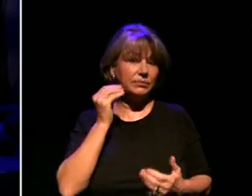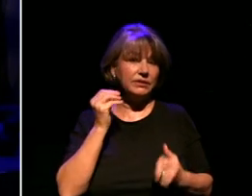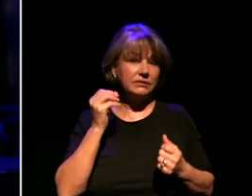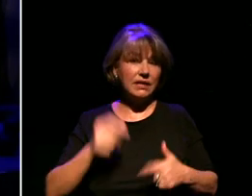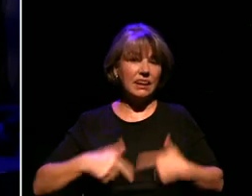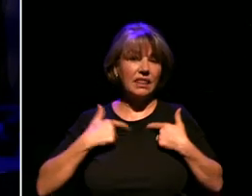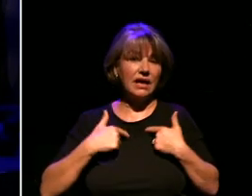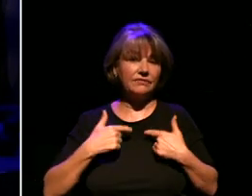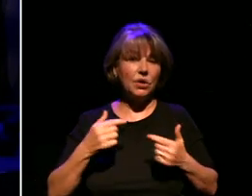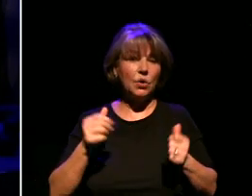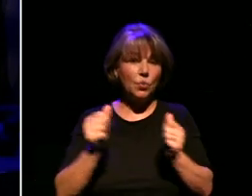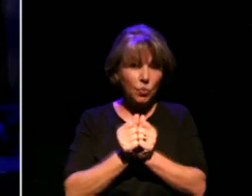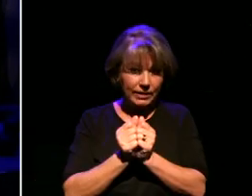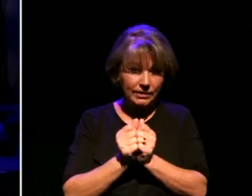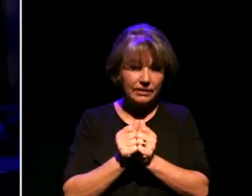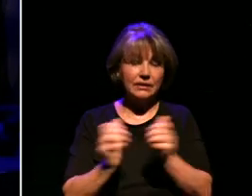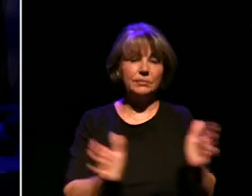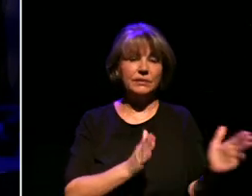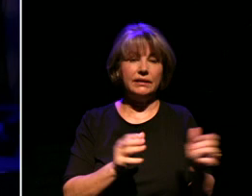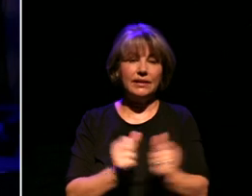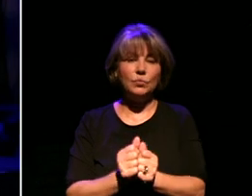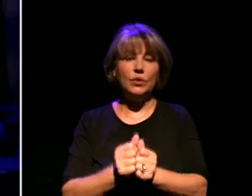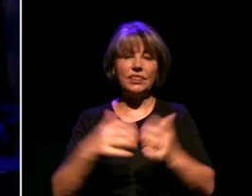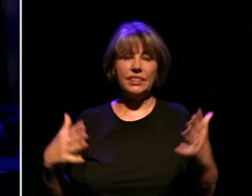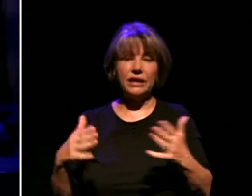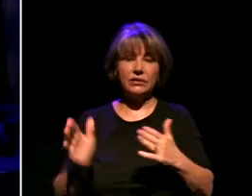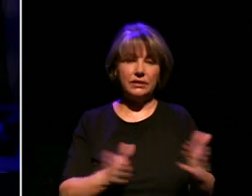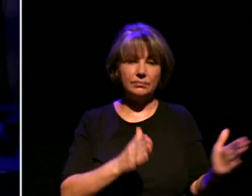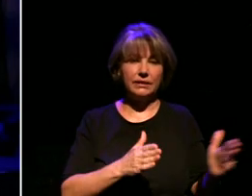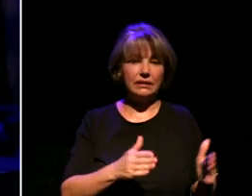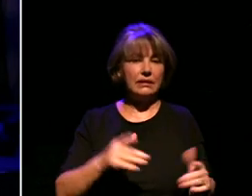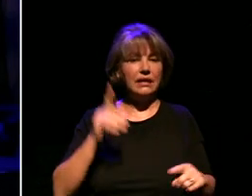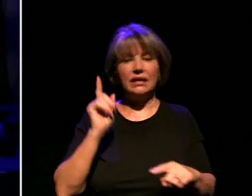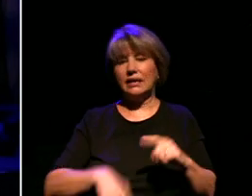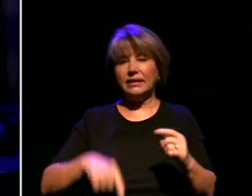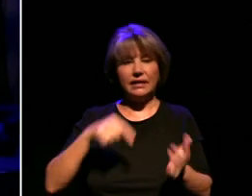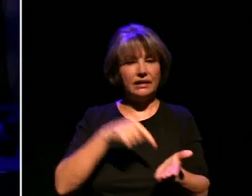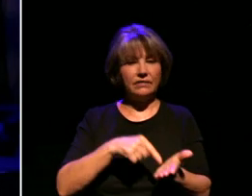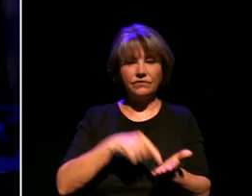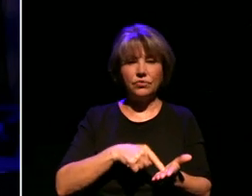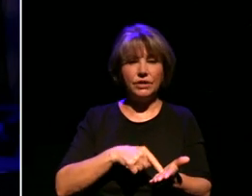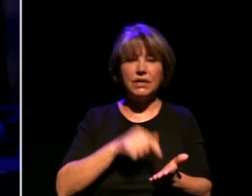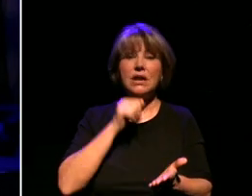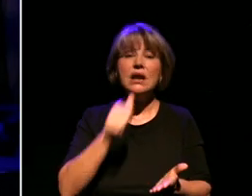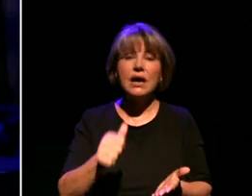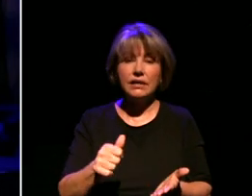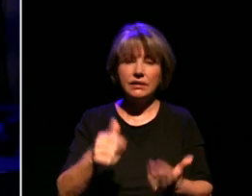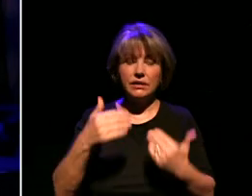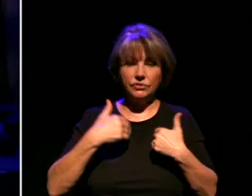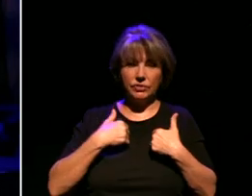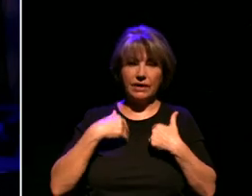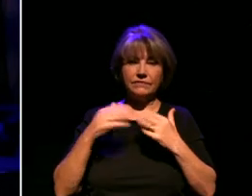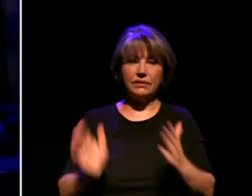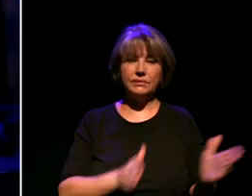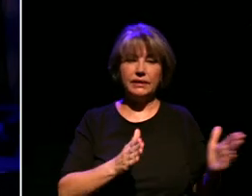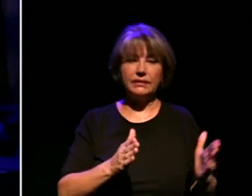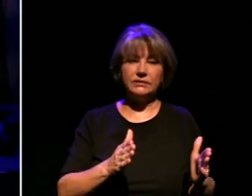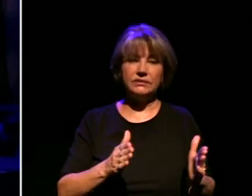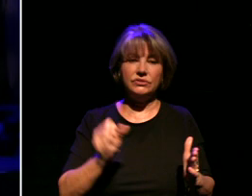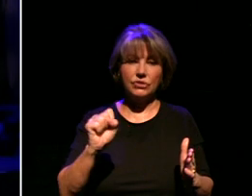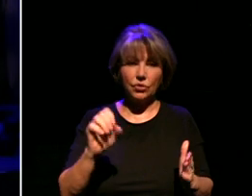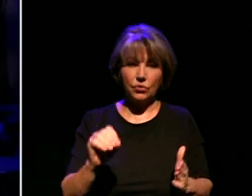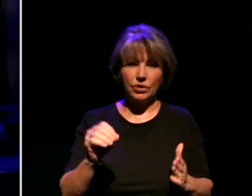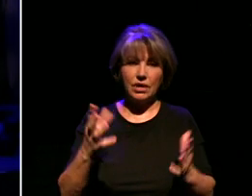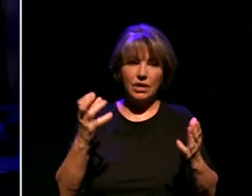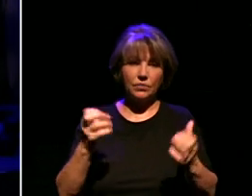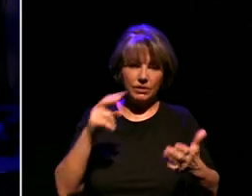a plan and life without a plan, and I can't afford not to have a plan. So what I want to do is I want to take us to a point in